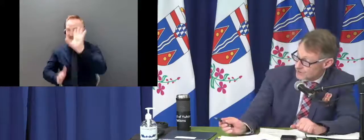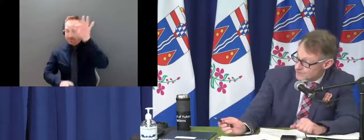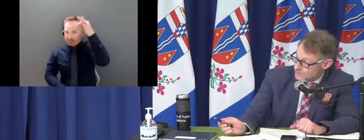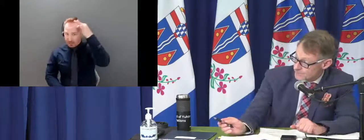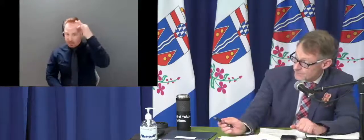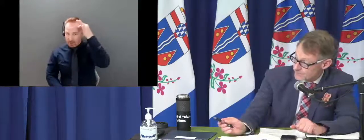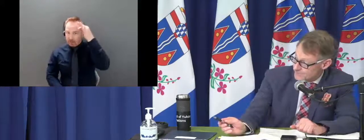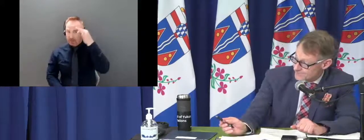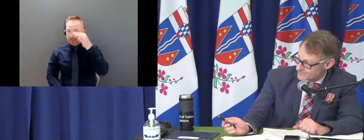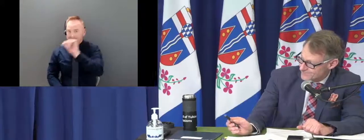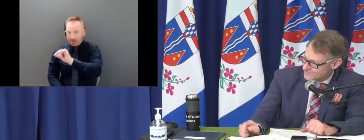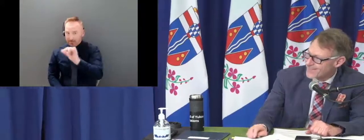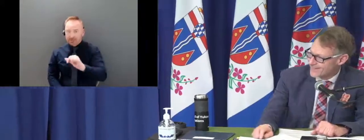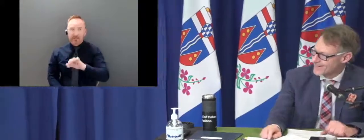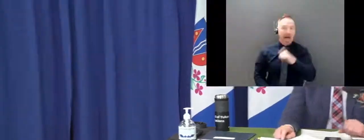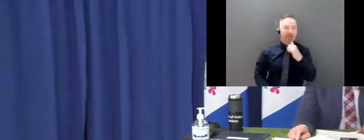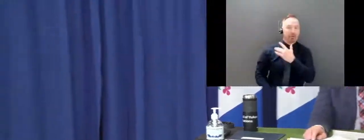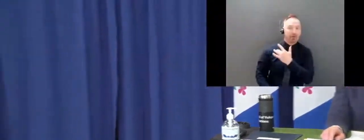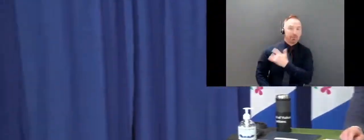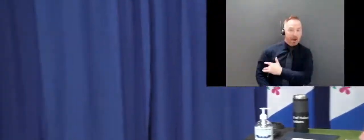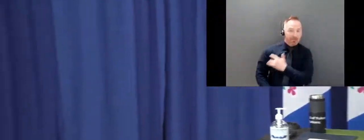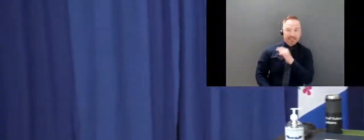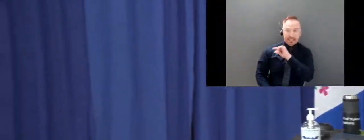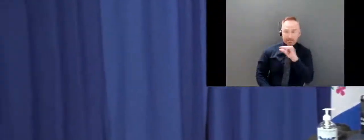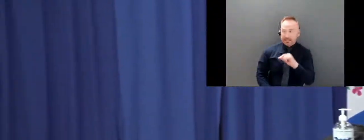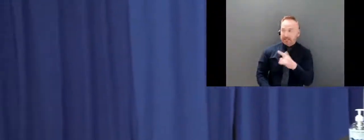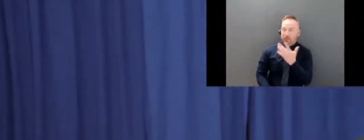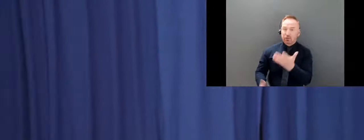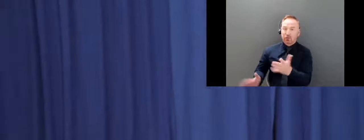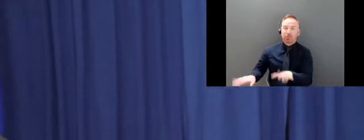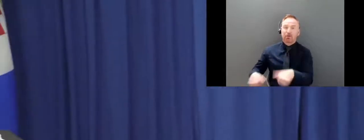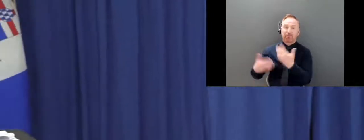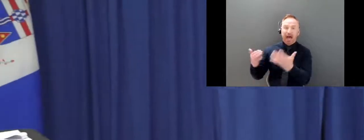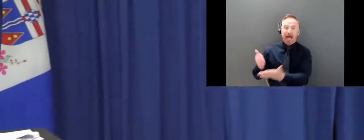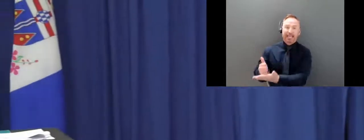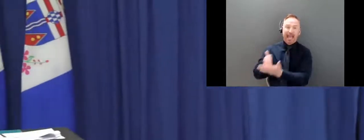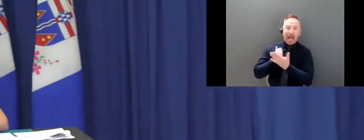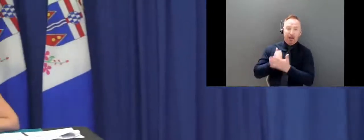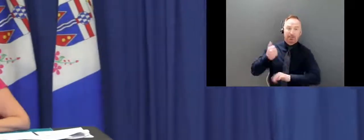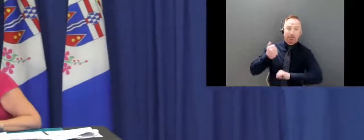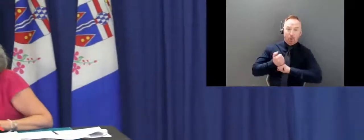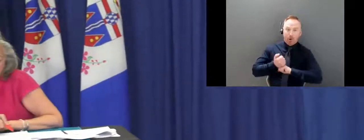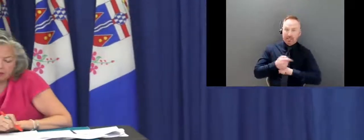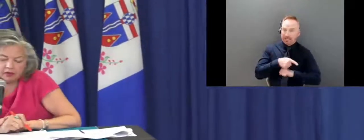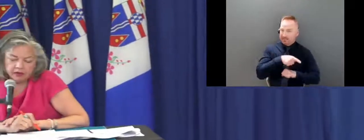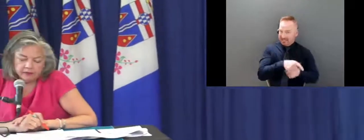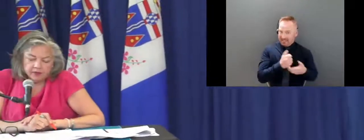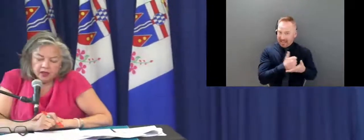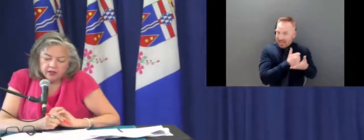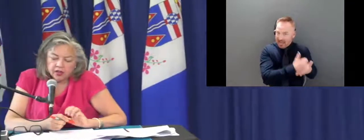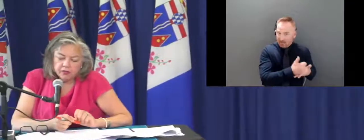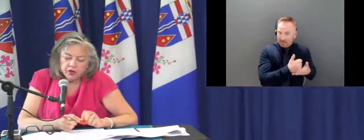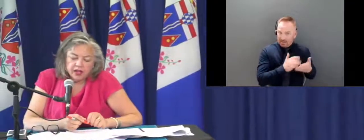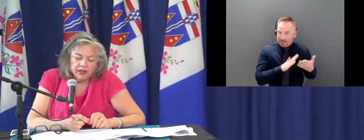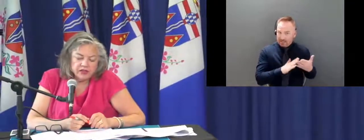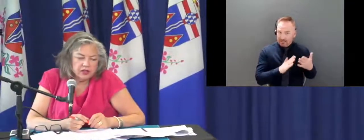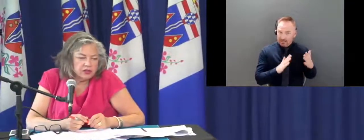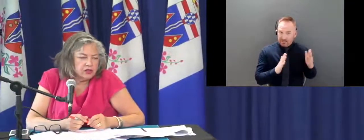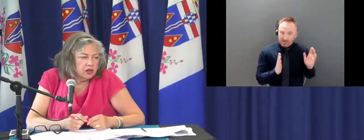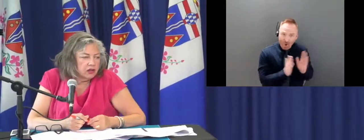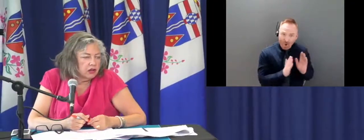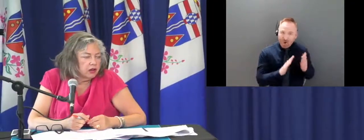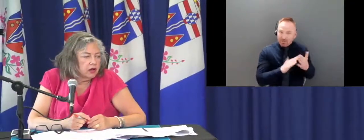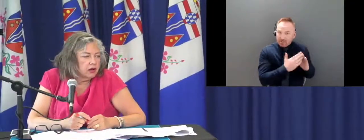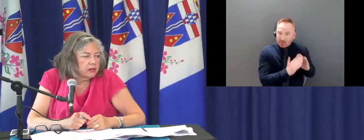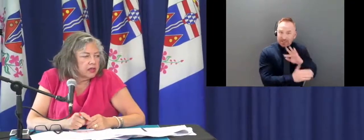Thank I can go. Sure. Thank you for that question, Jim. The community health